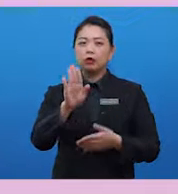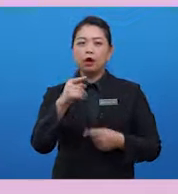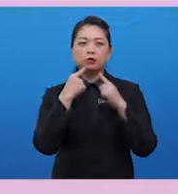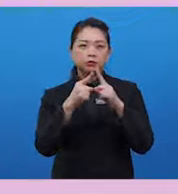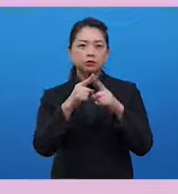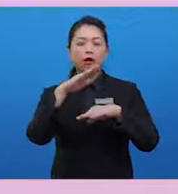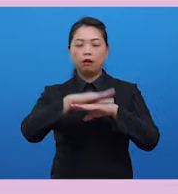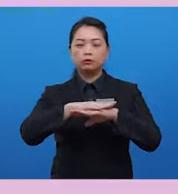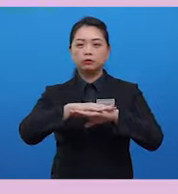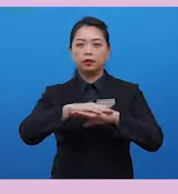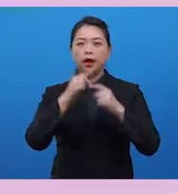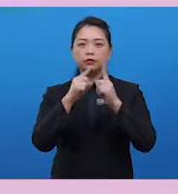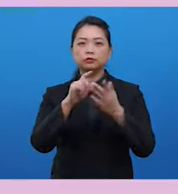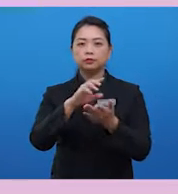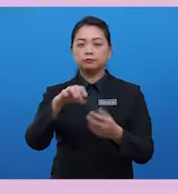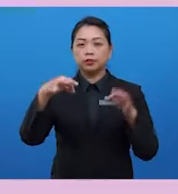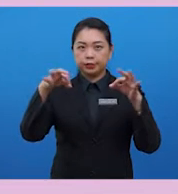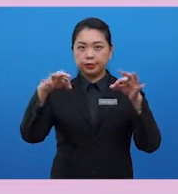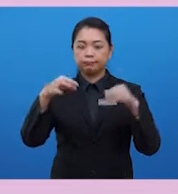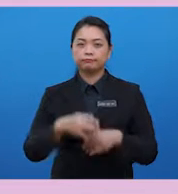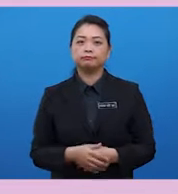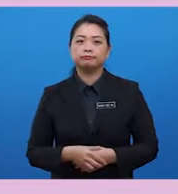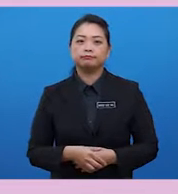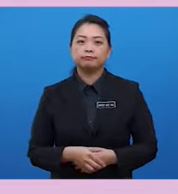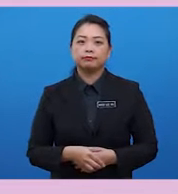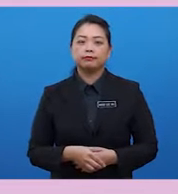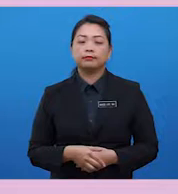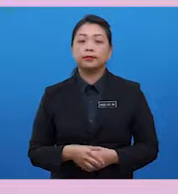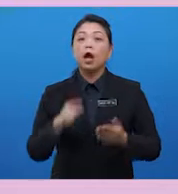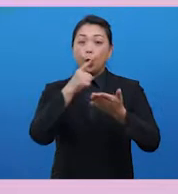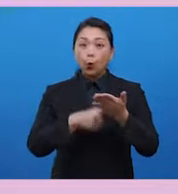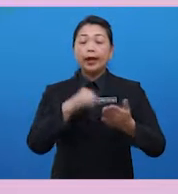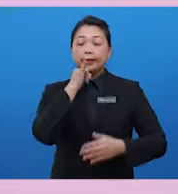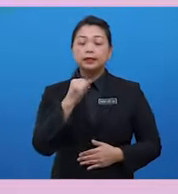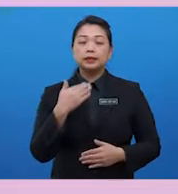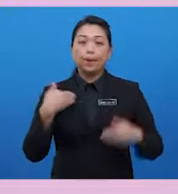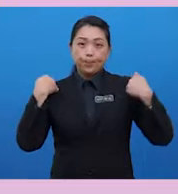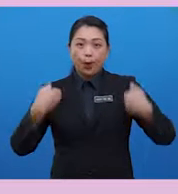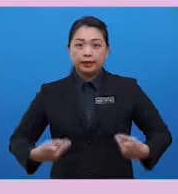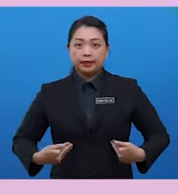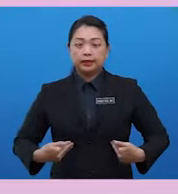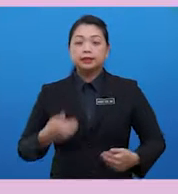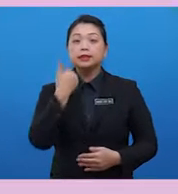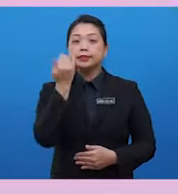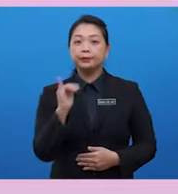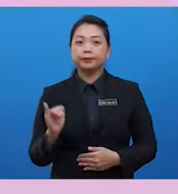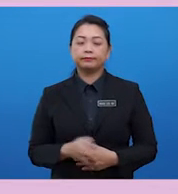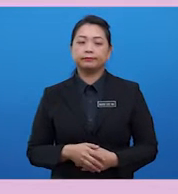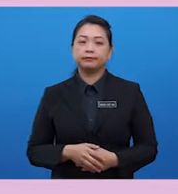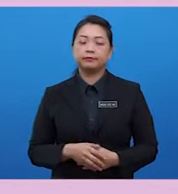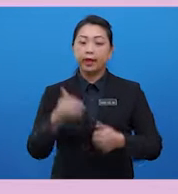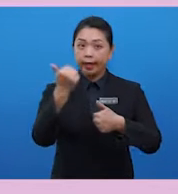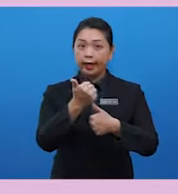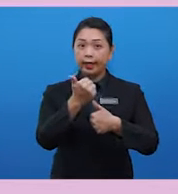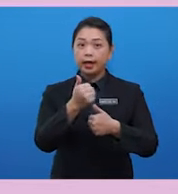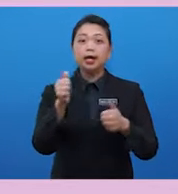own answer sheet. Number 1. What is body shaming? A.